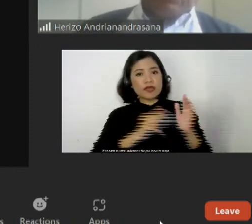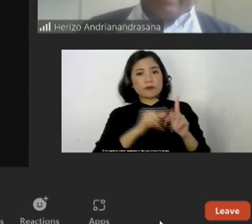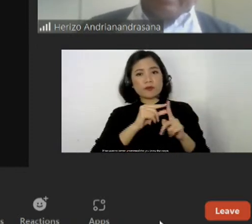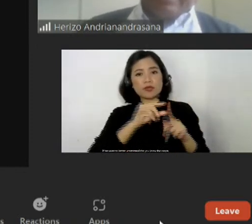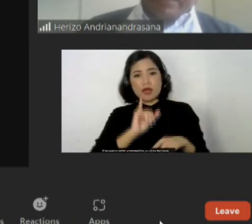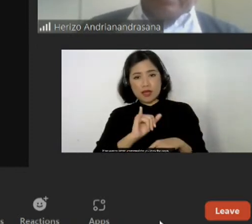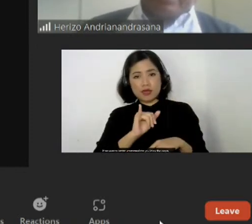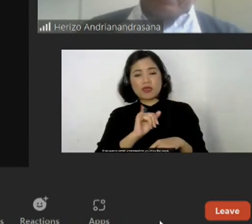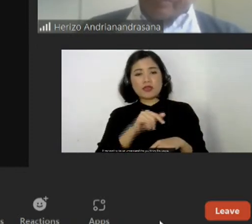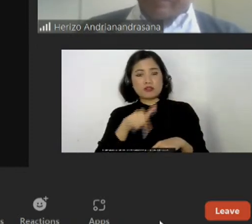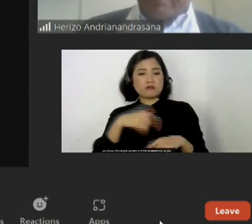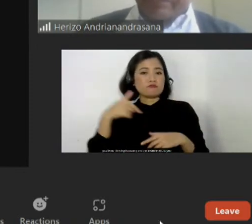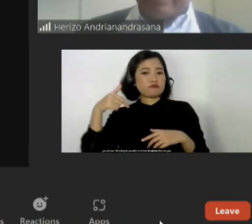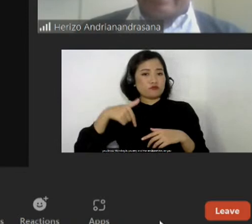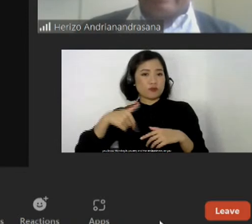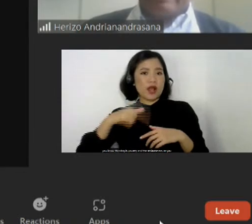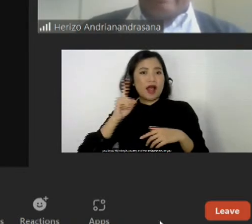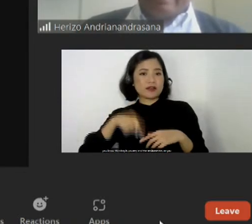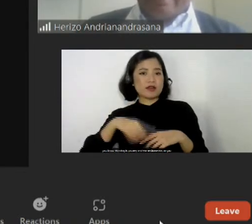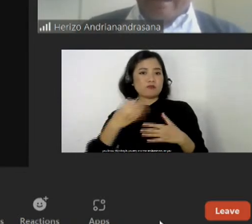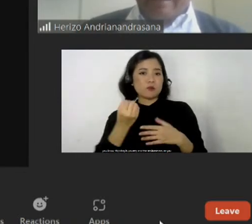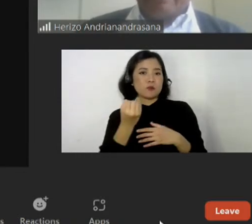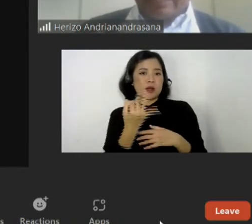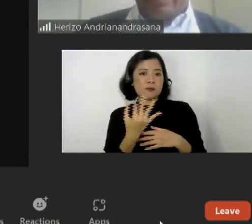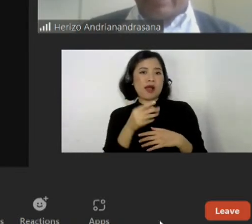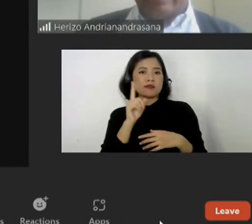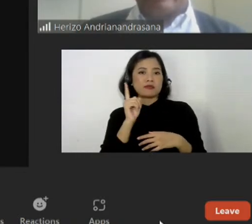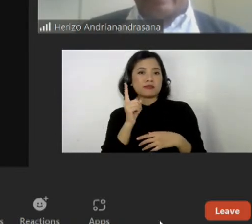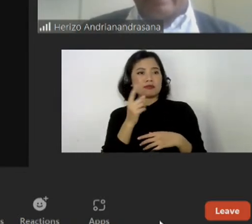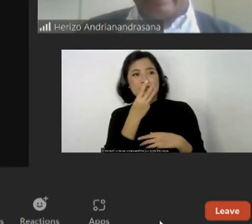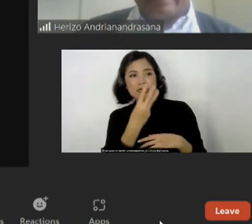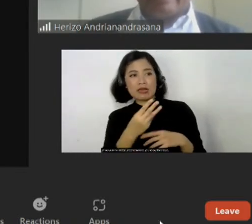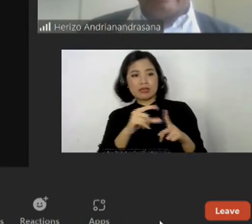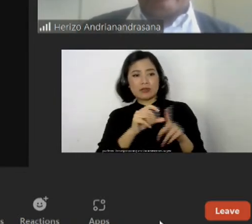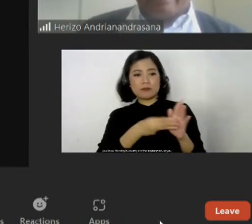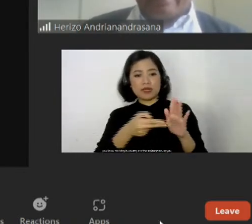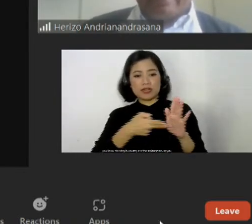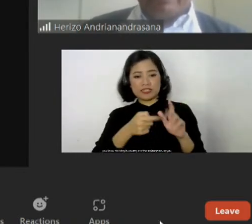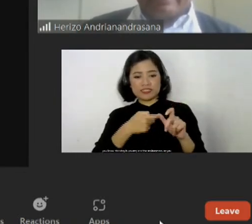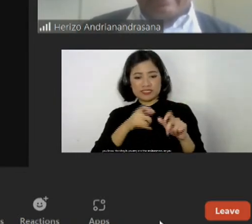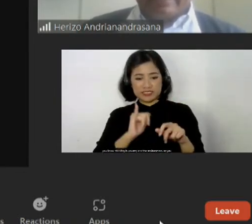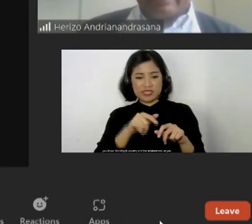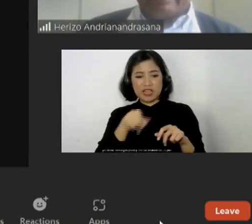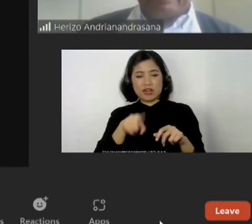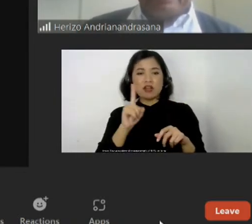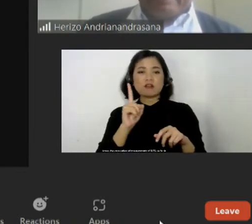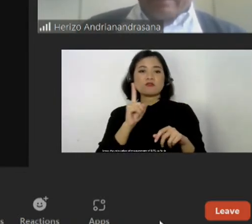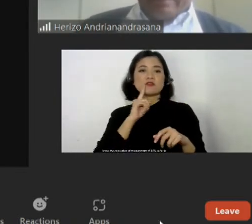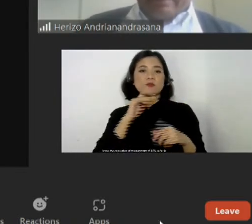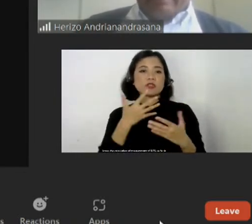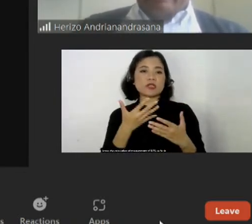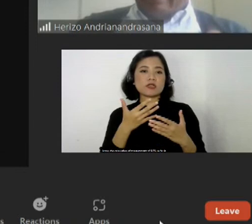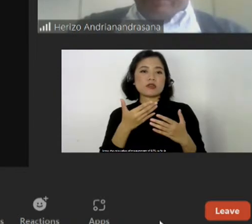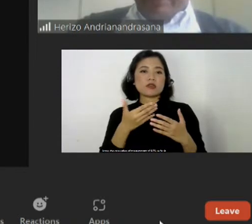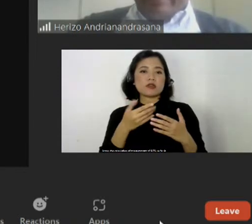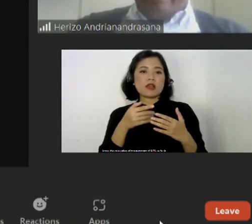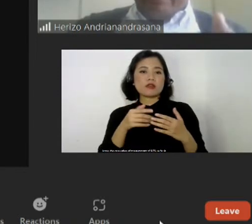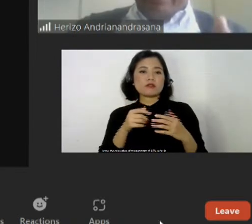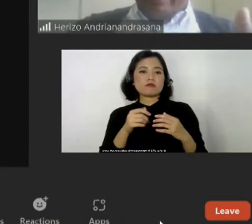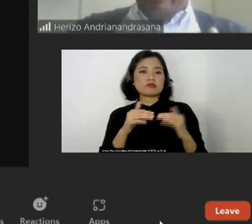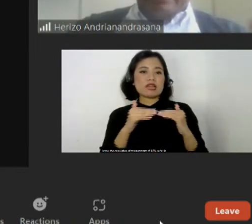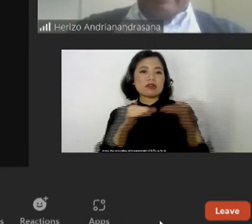so far is based on 3 dimensions: health, education, and living standard. And